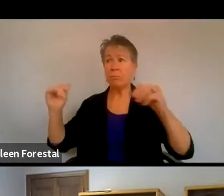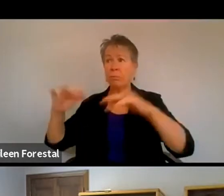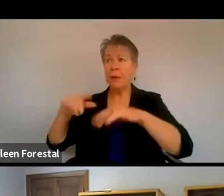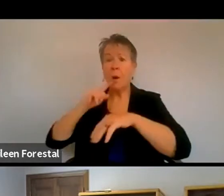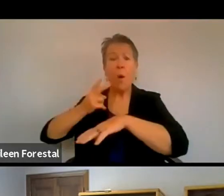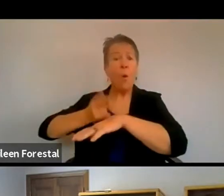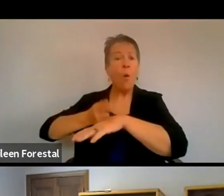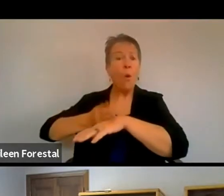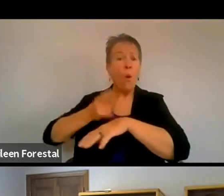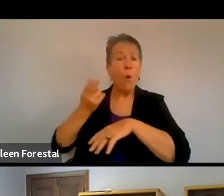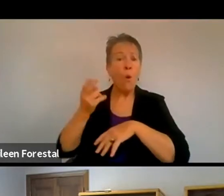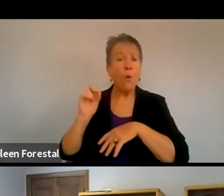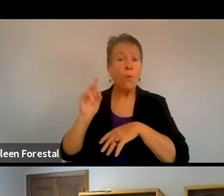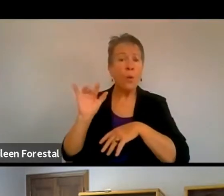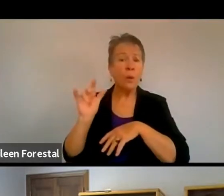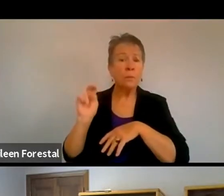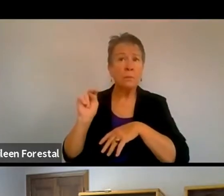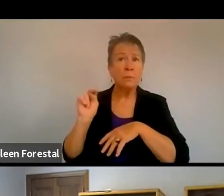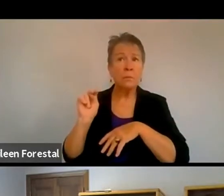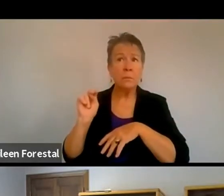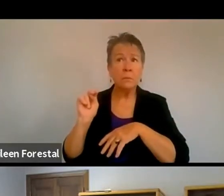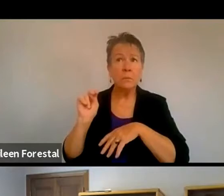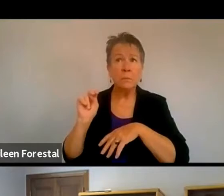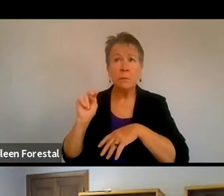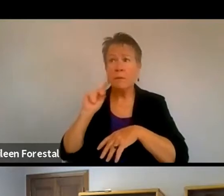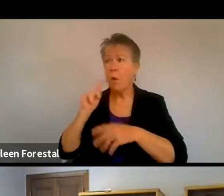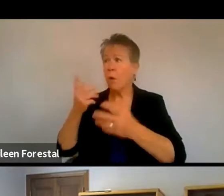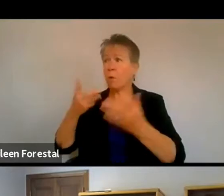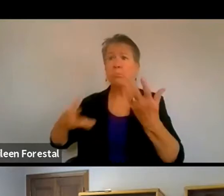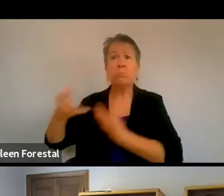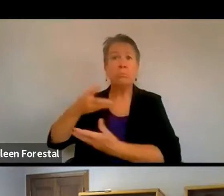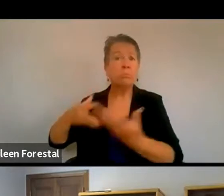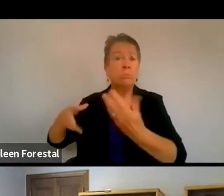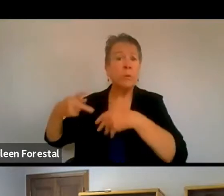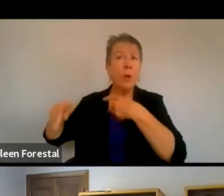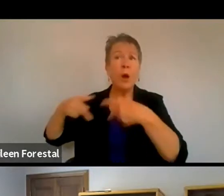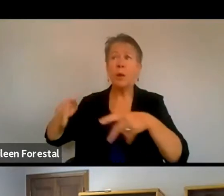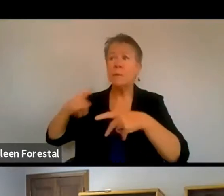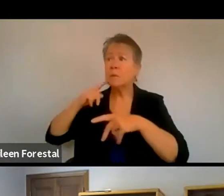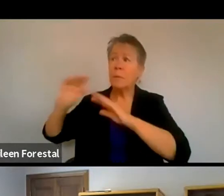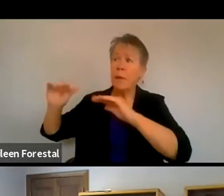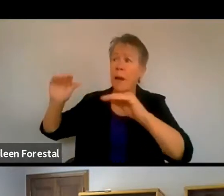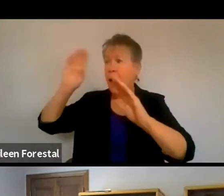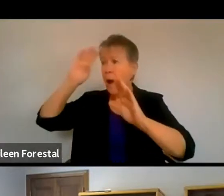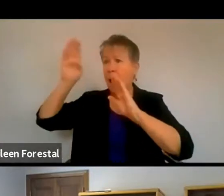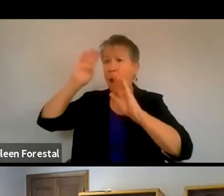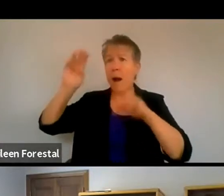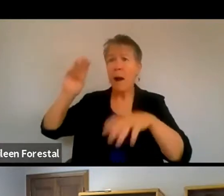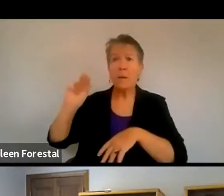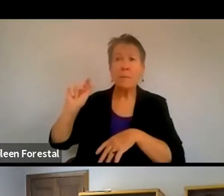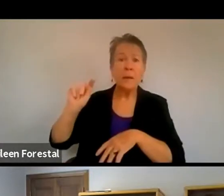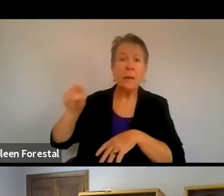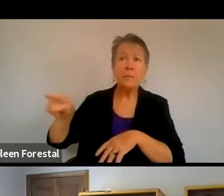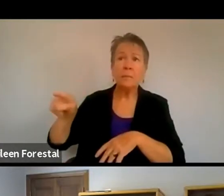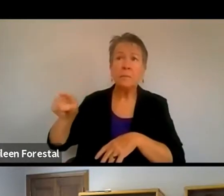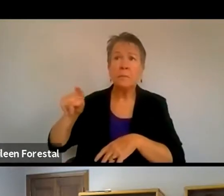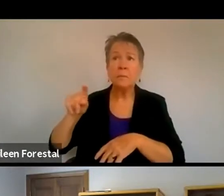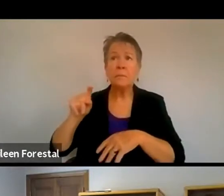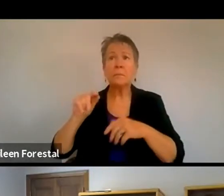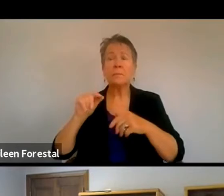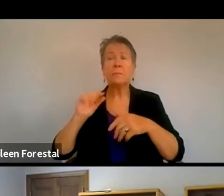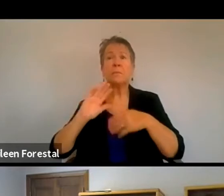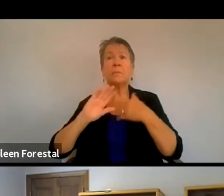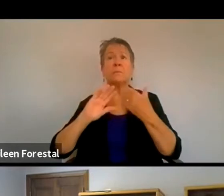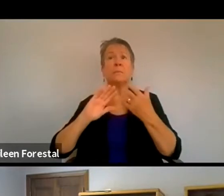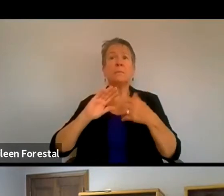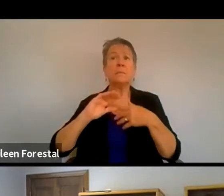the situation? Yeah, I don't know that all front office staffers have been tested, but I know that as of tomorrow, anyone who